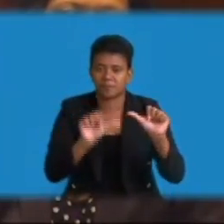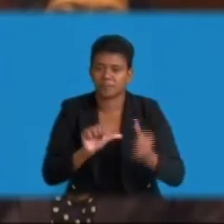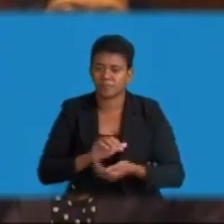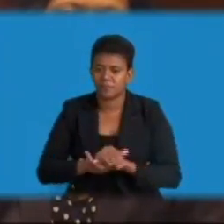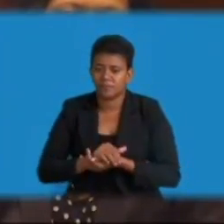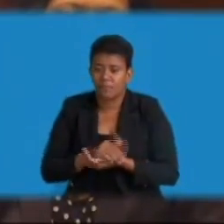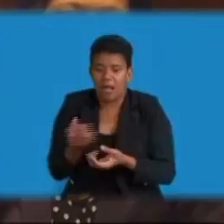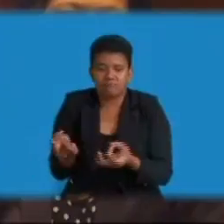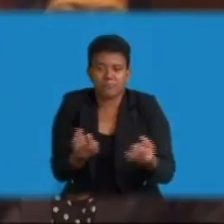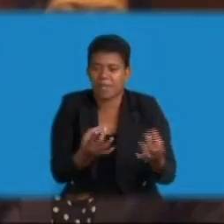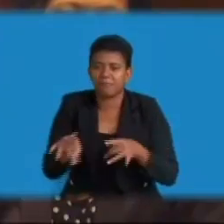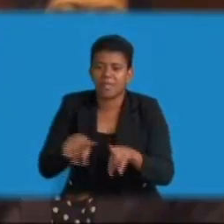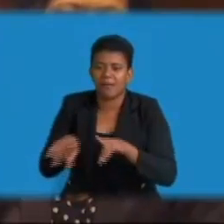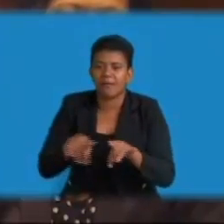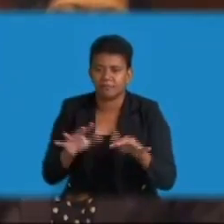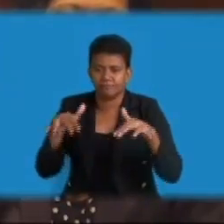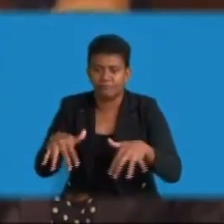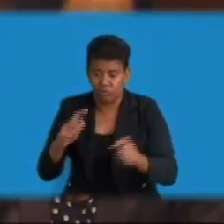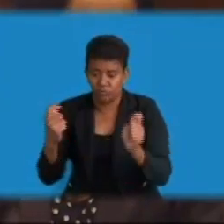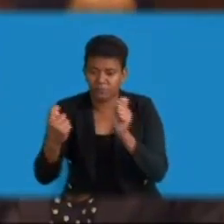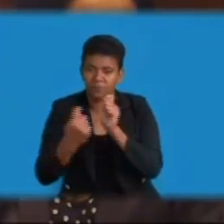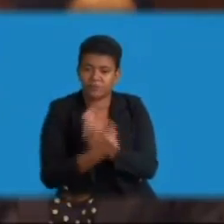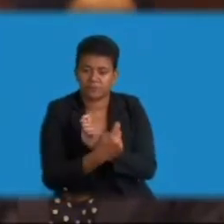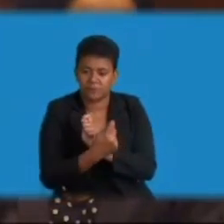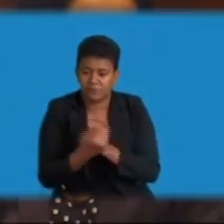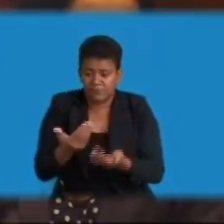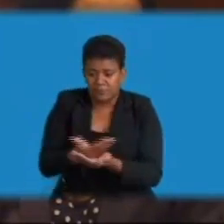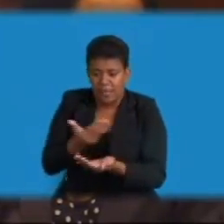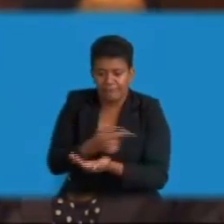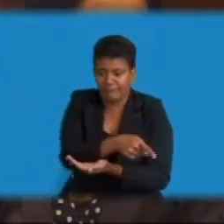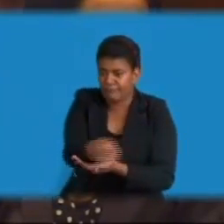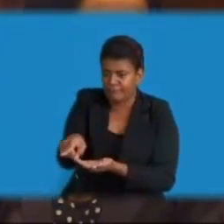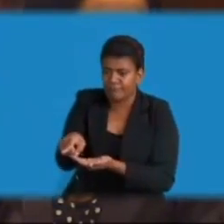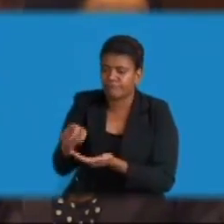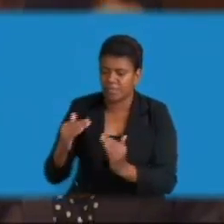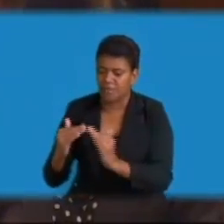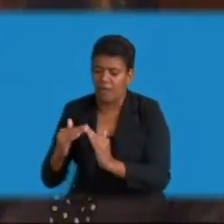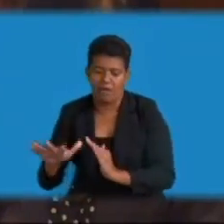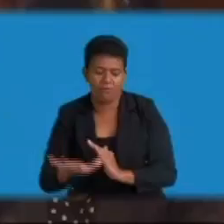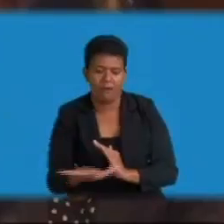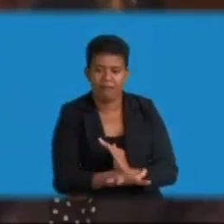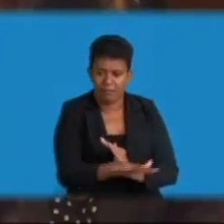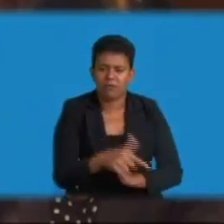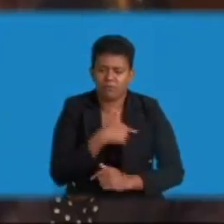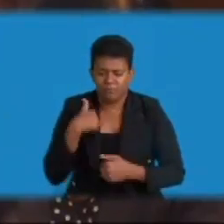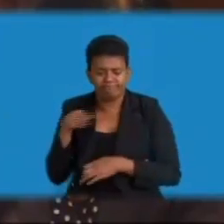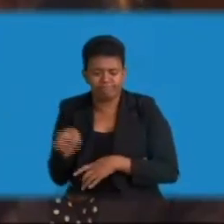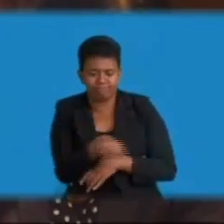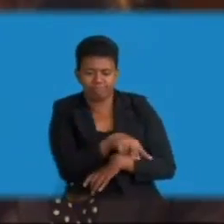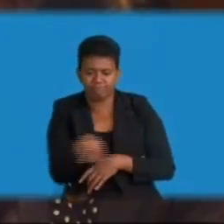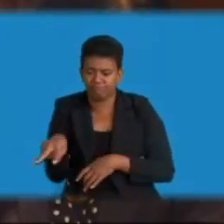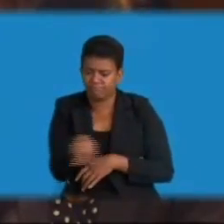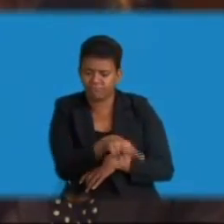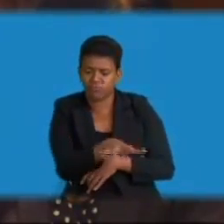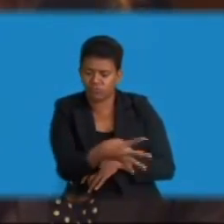preparation plans for mangrove conversion and retention in urban areas. These are the areas that will be looked at, Madam Speaker. Working hard towards getting